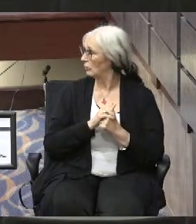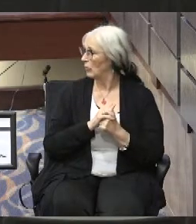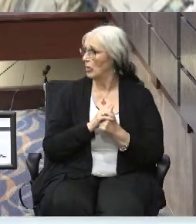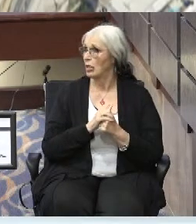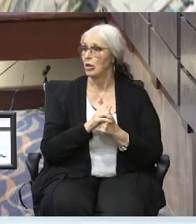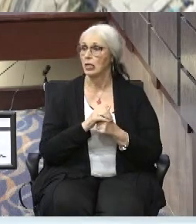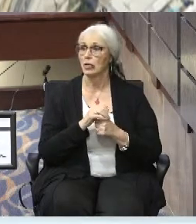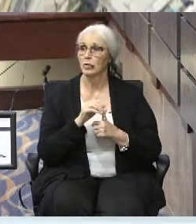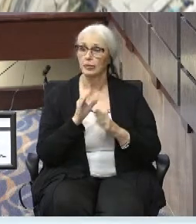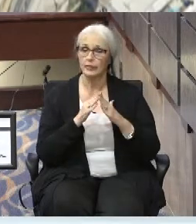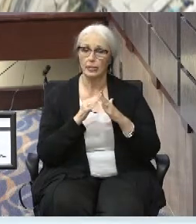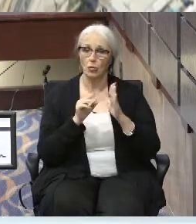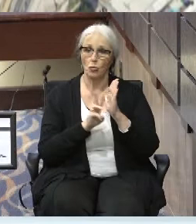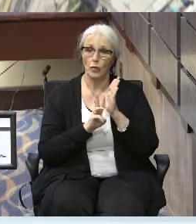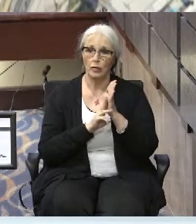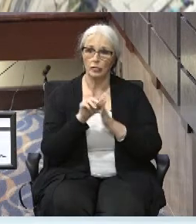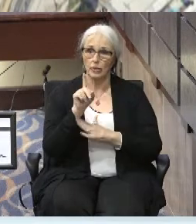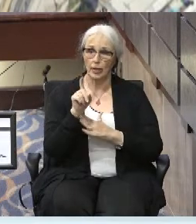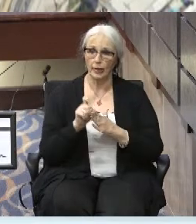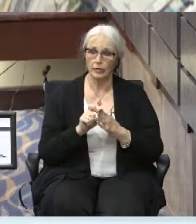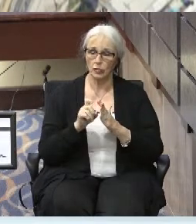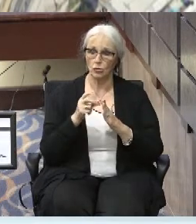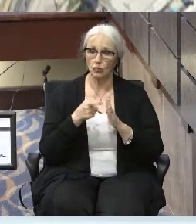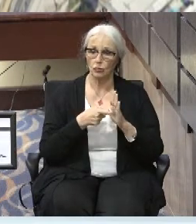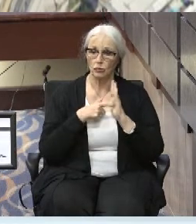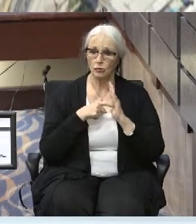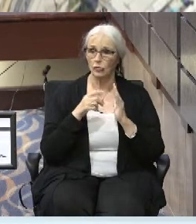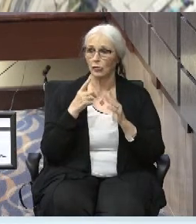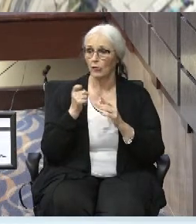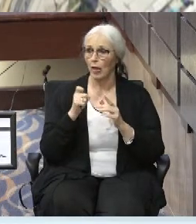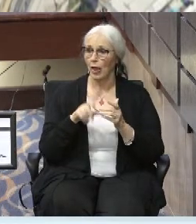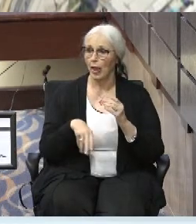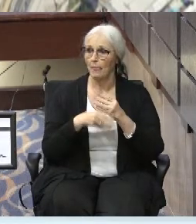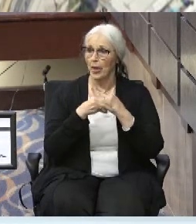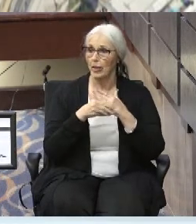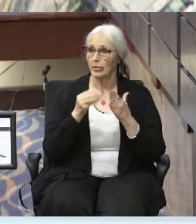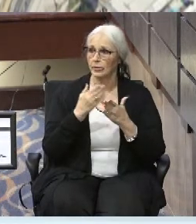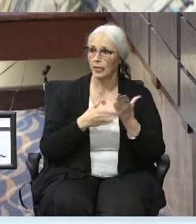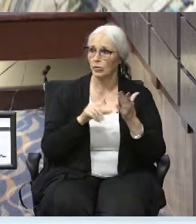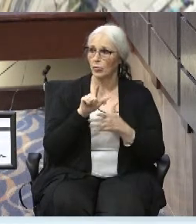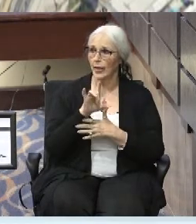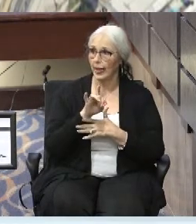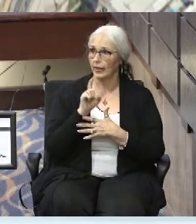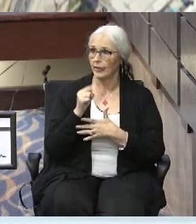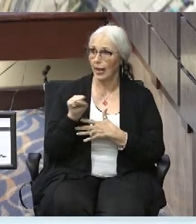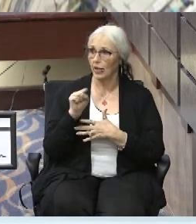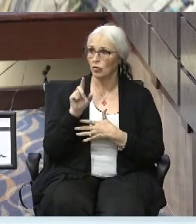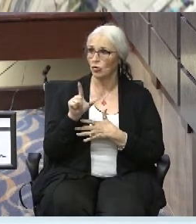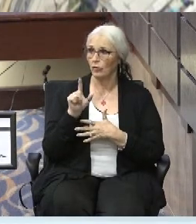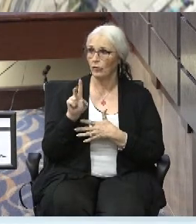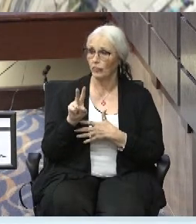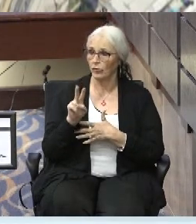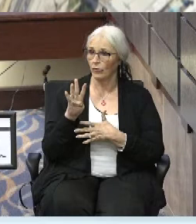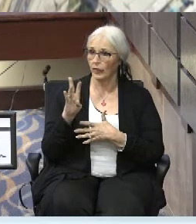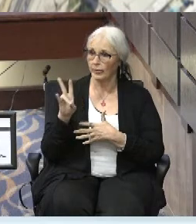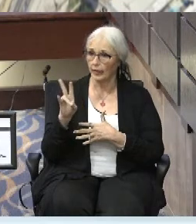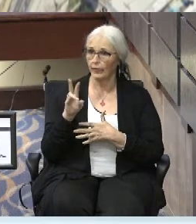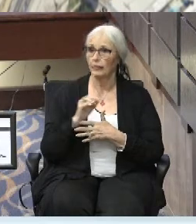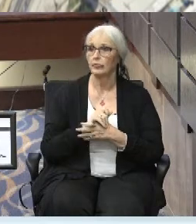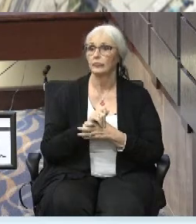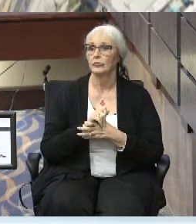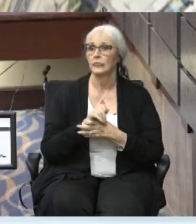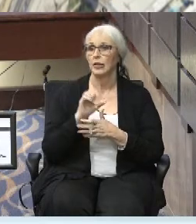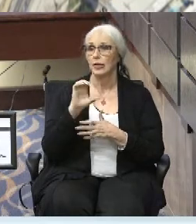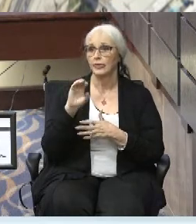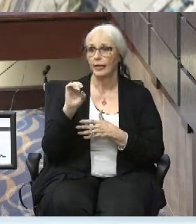ordinance of the city of Waco, Texas, providing that the code of ordinances be amended by revising section 28-247 in chapter 28 zoning of said code,